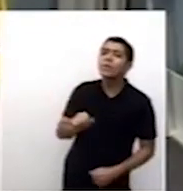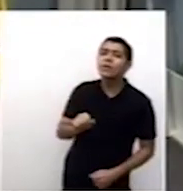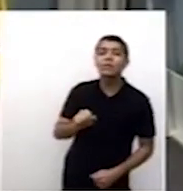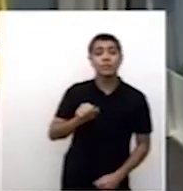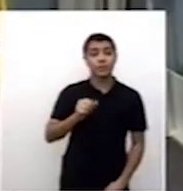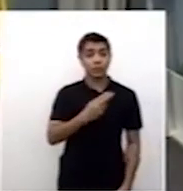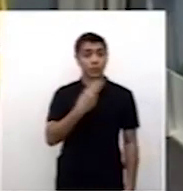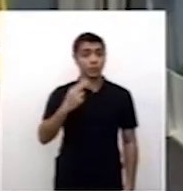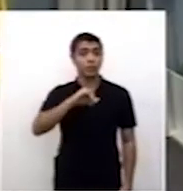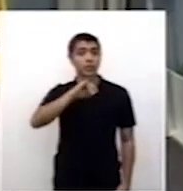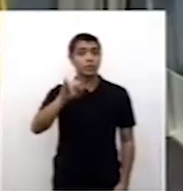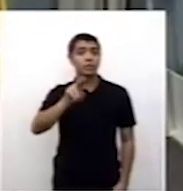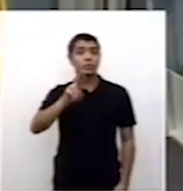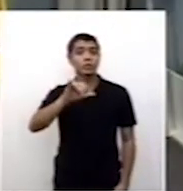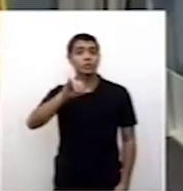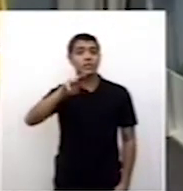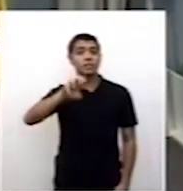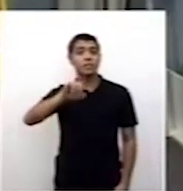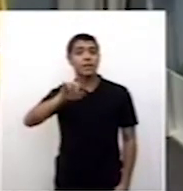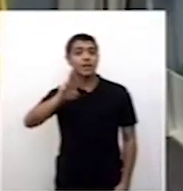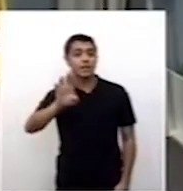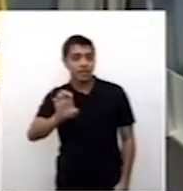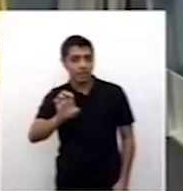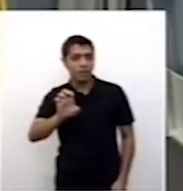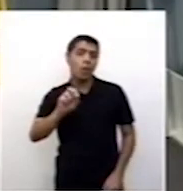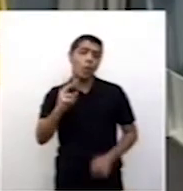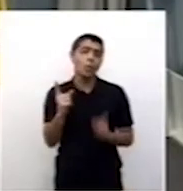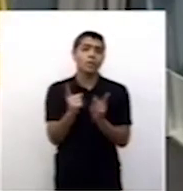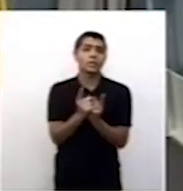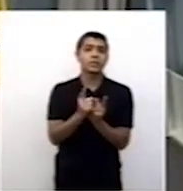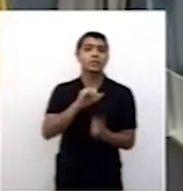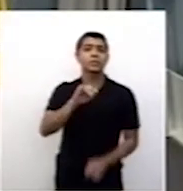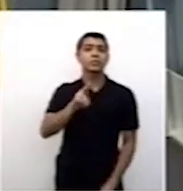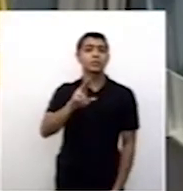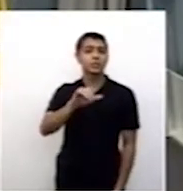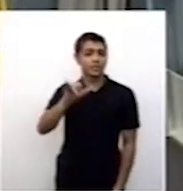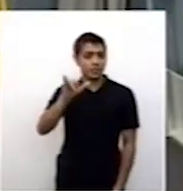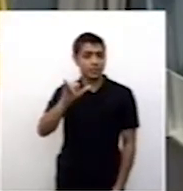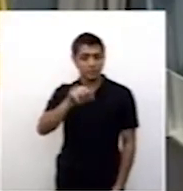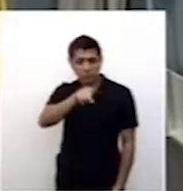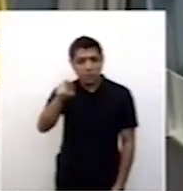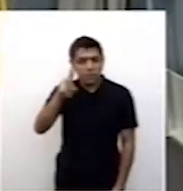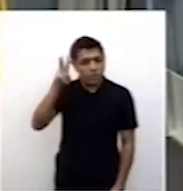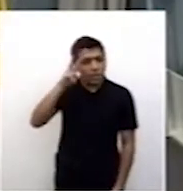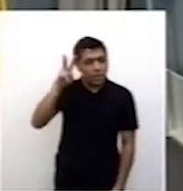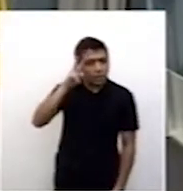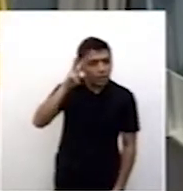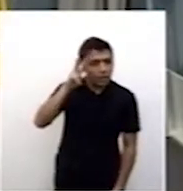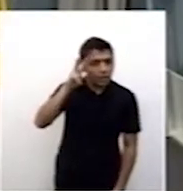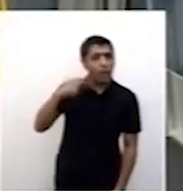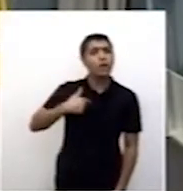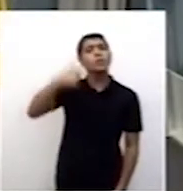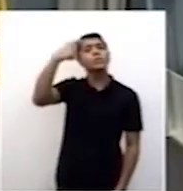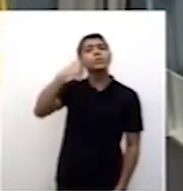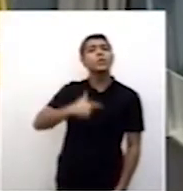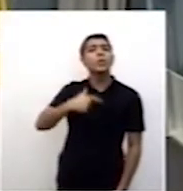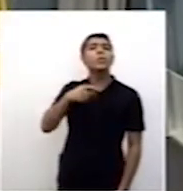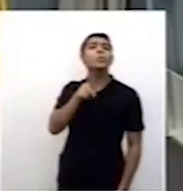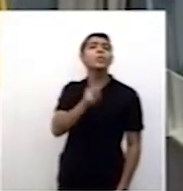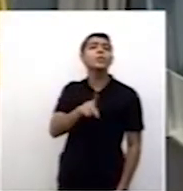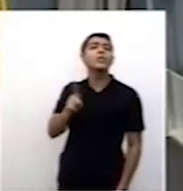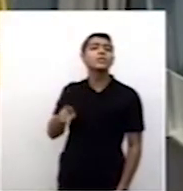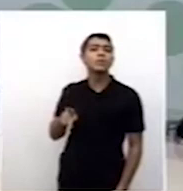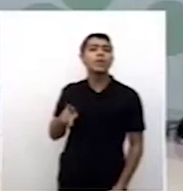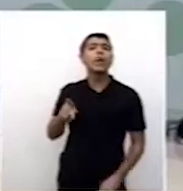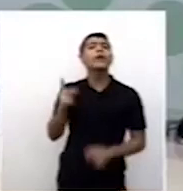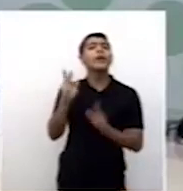call me Jussi. It's easier to remember. I'm also a teacher and I've been teaching more than 10 years.